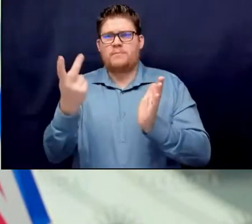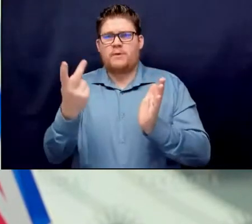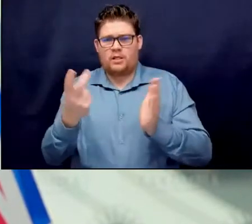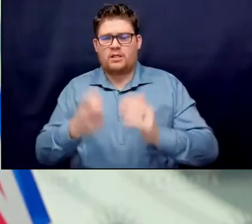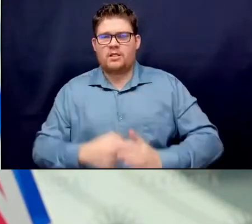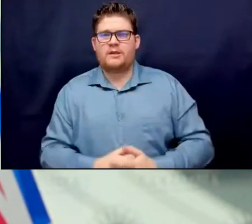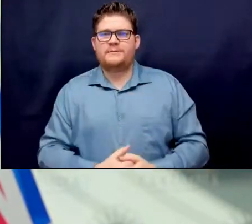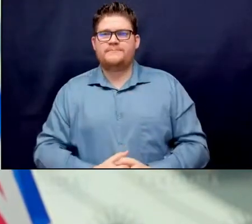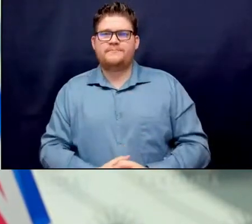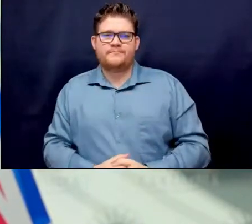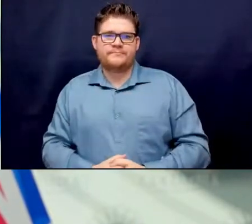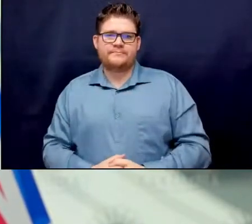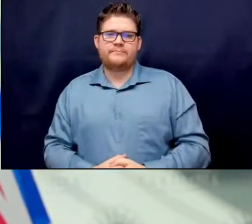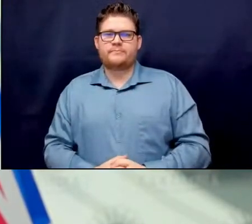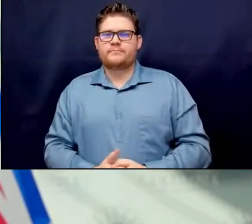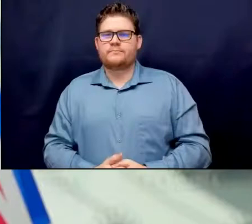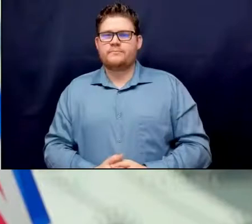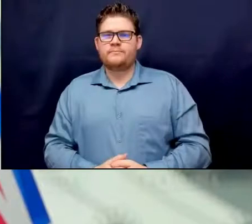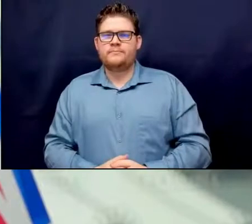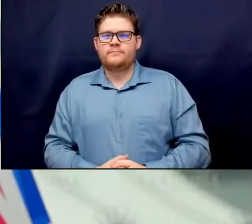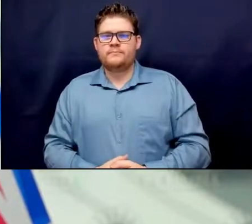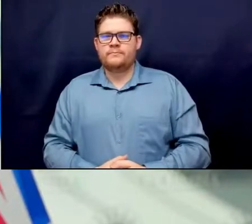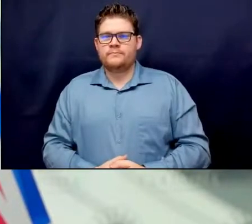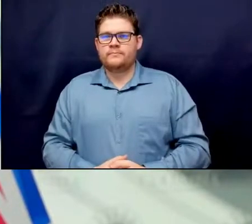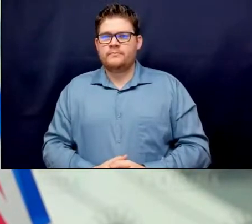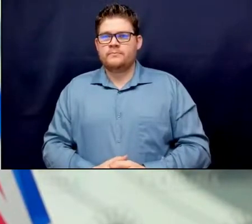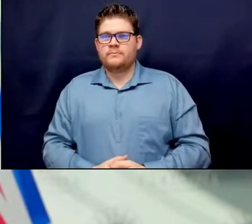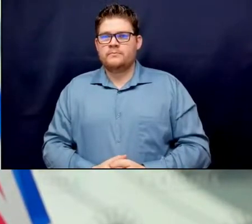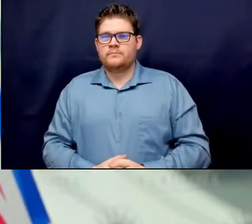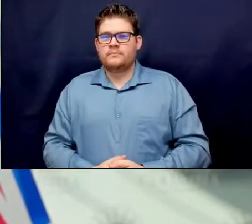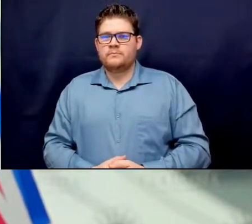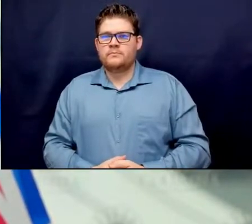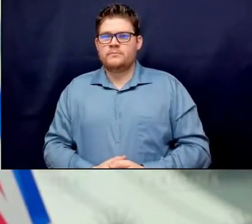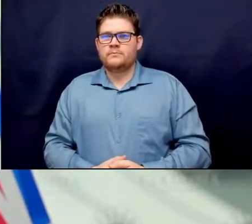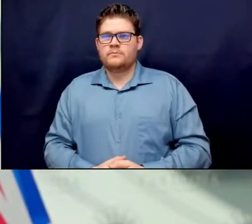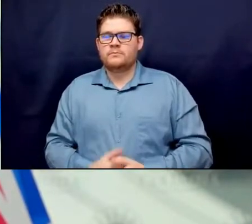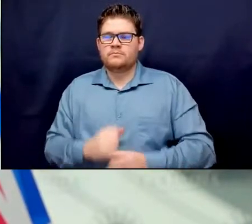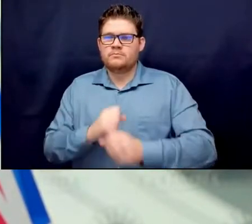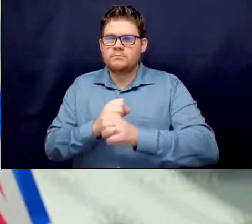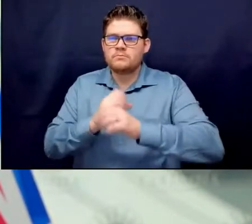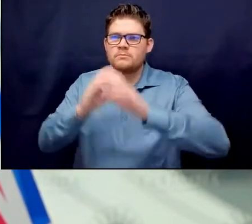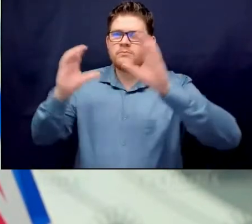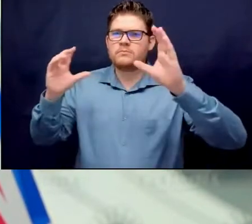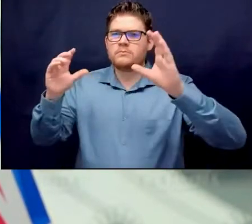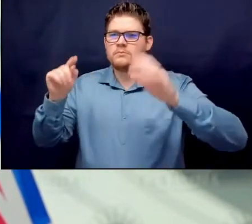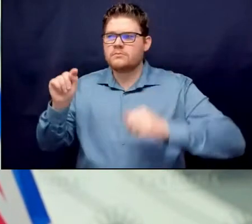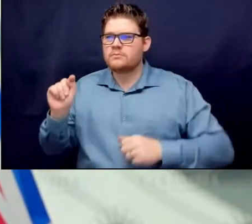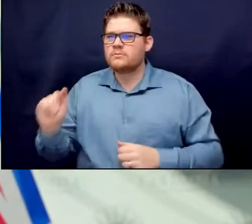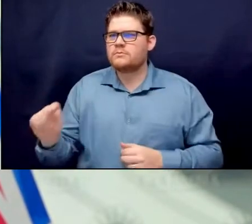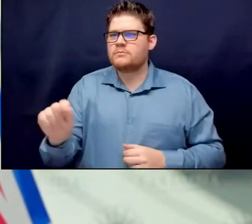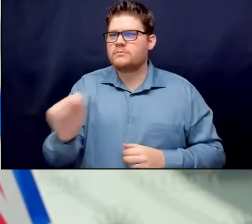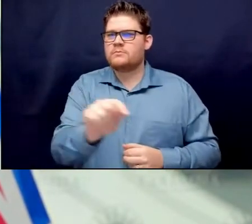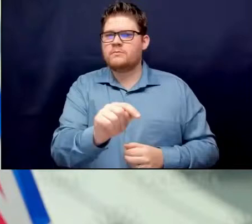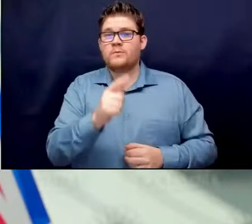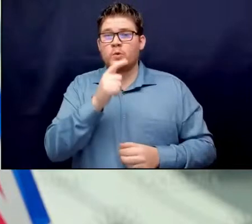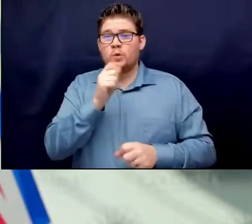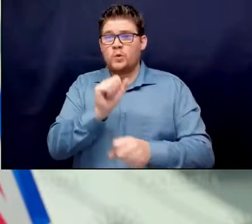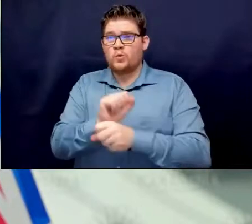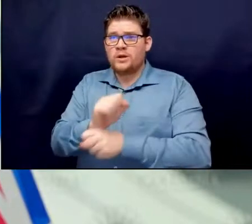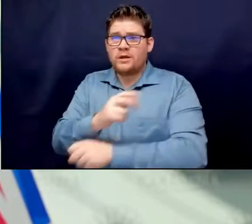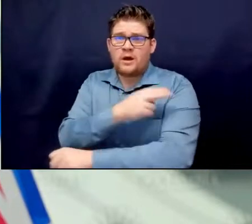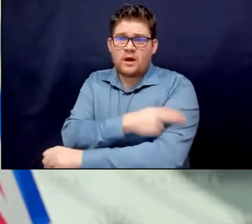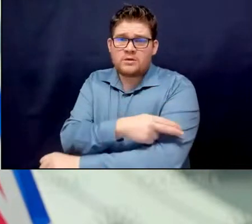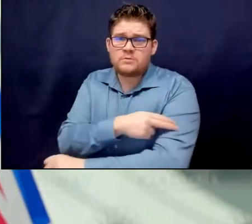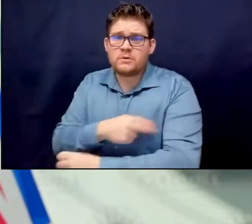10,000 more healthcare workers off sick in a given week, either one day or more. That has an impact on